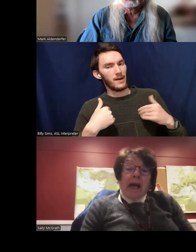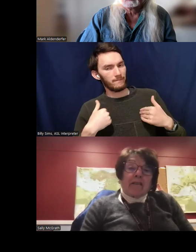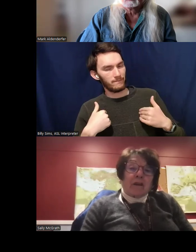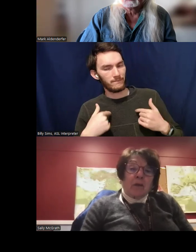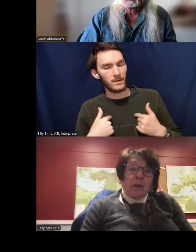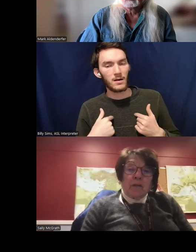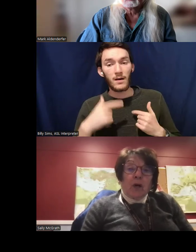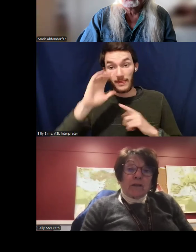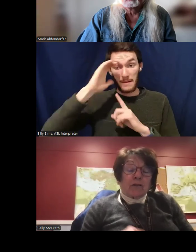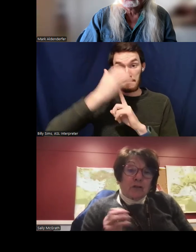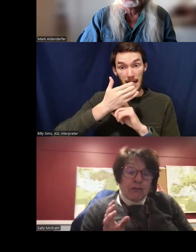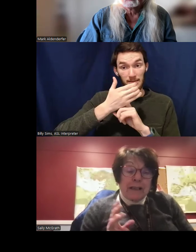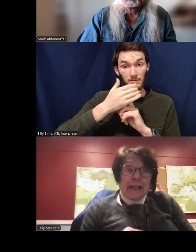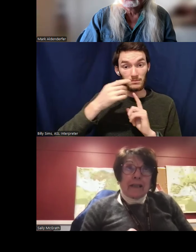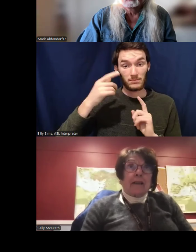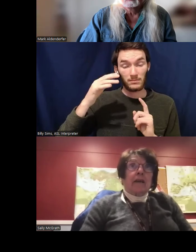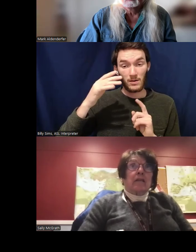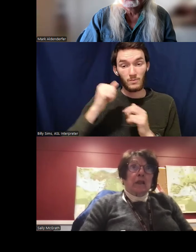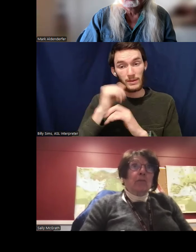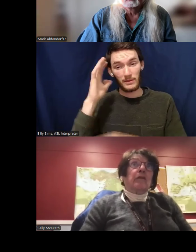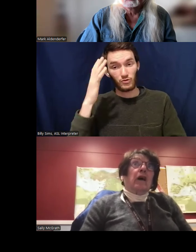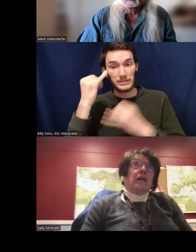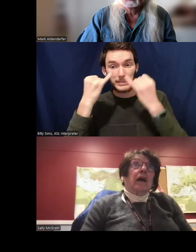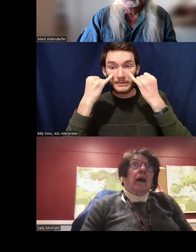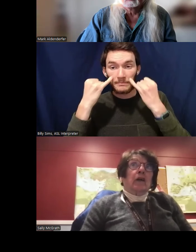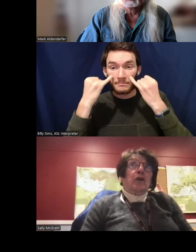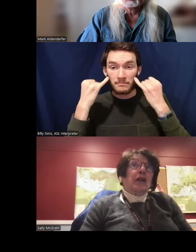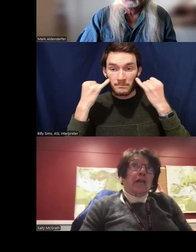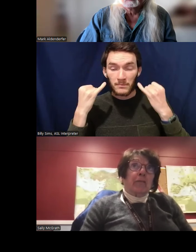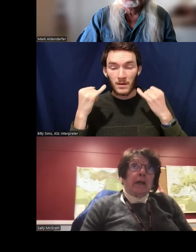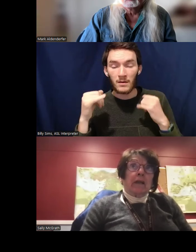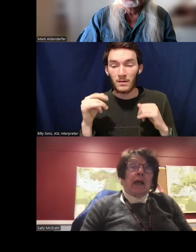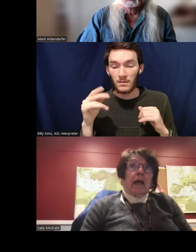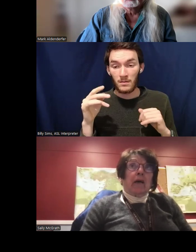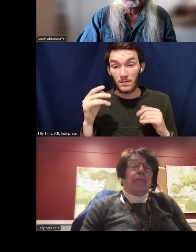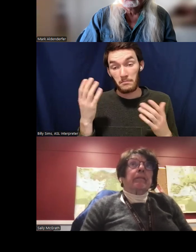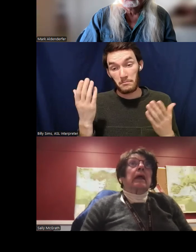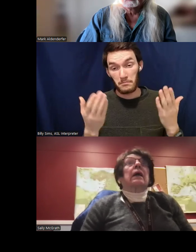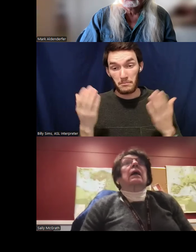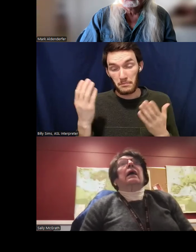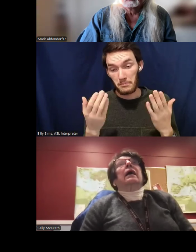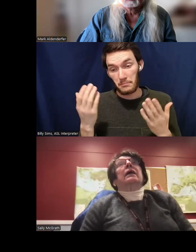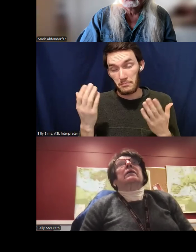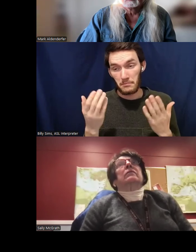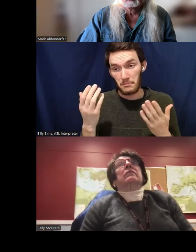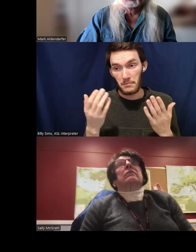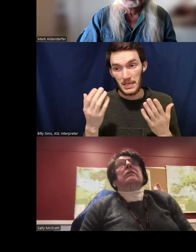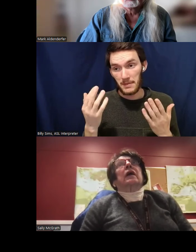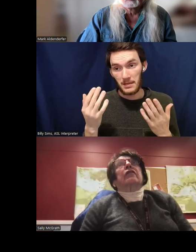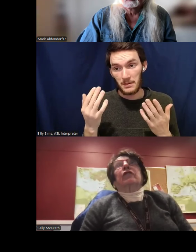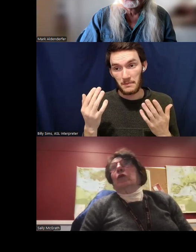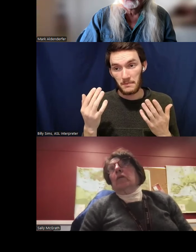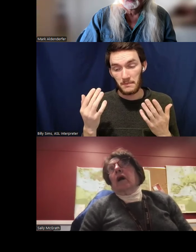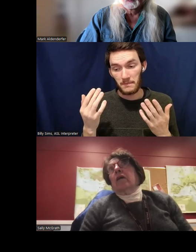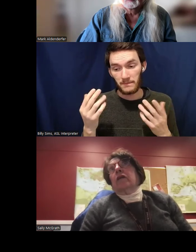that mask with what the tree-like symbols on, could it have been a,